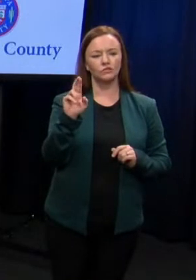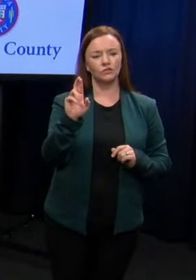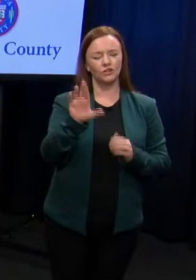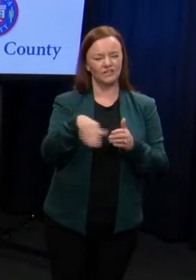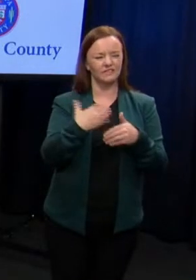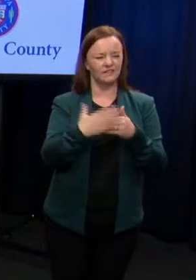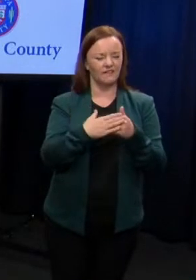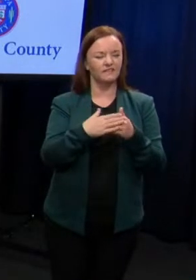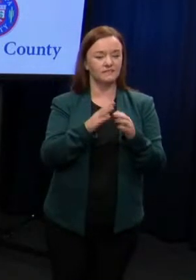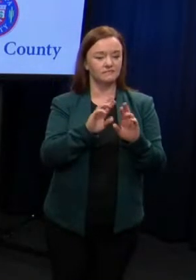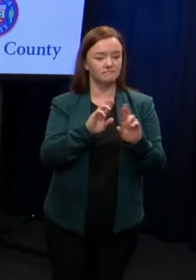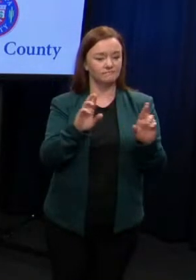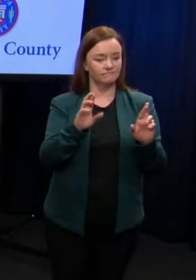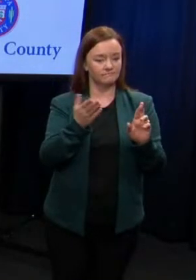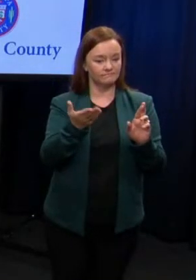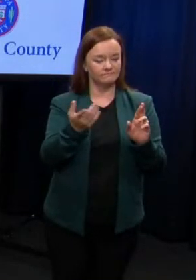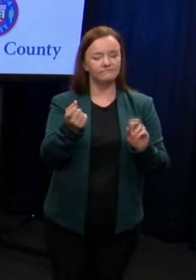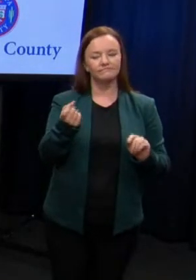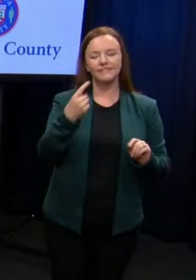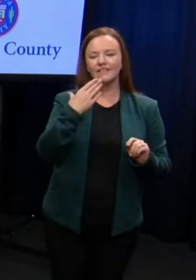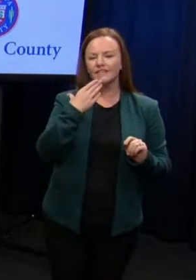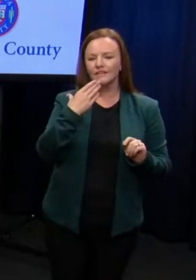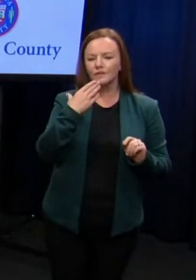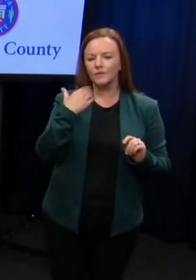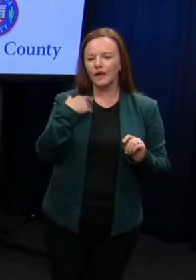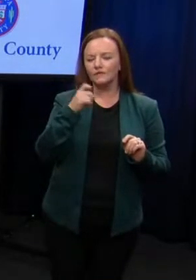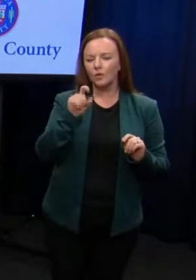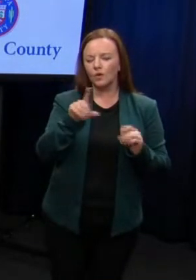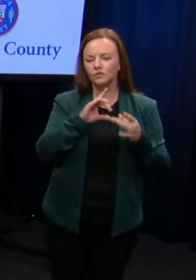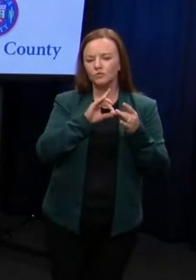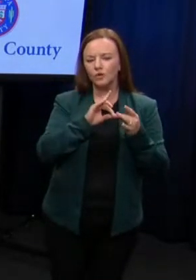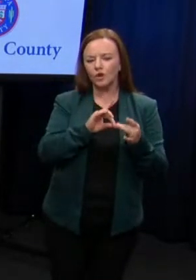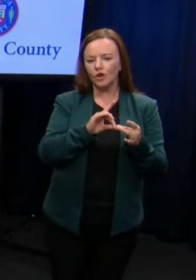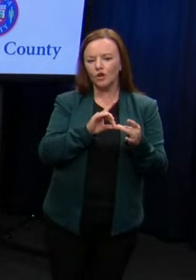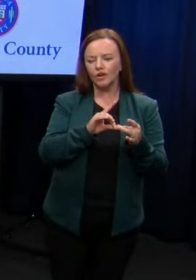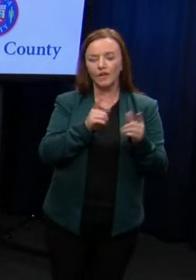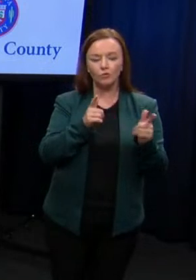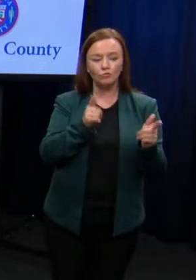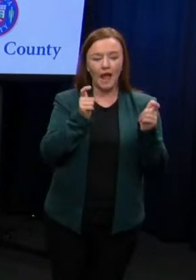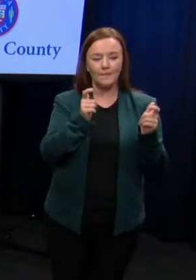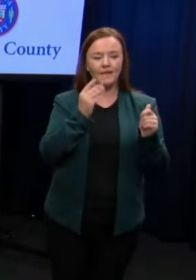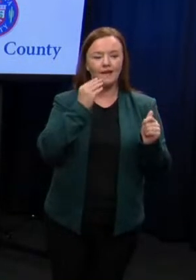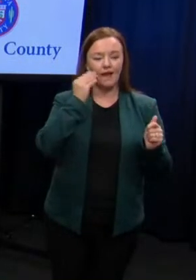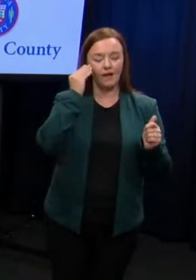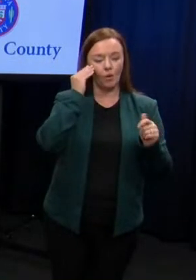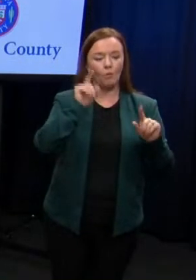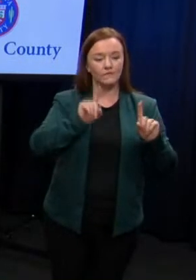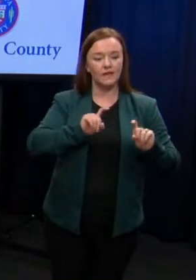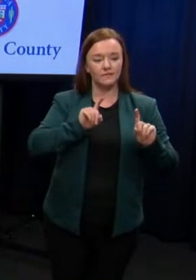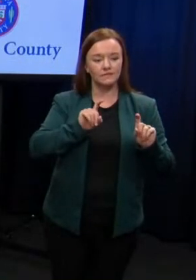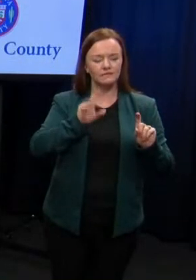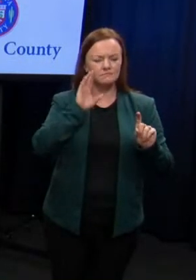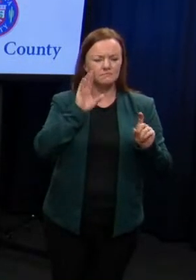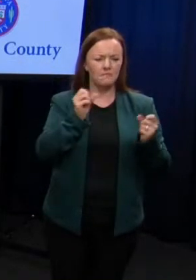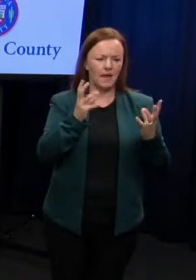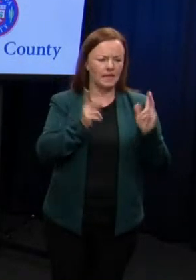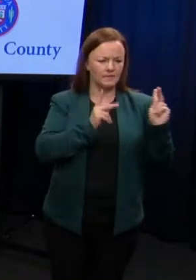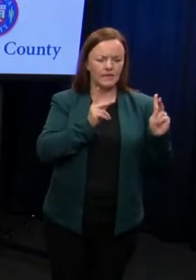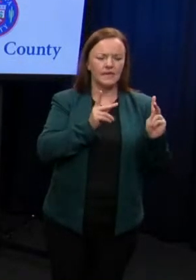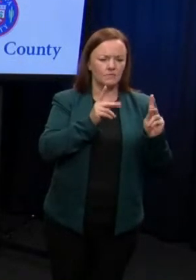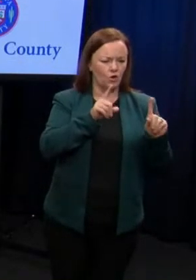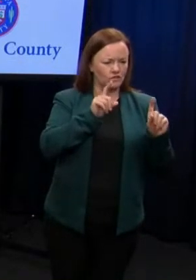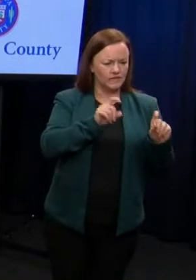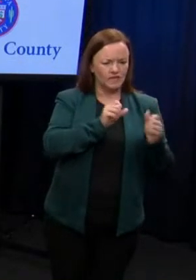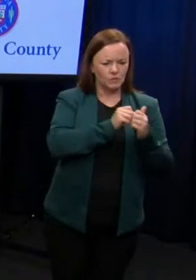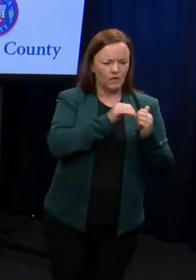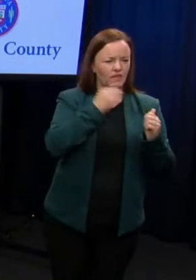unmuted. Thank you. So I have a question regarding rapid at-home tests. I know a lot of people are taking them. I know I've taken one